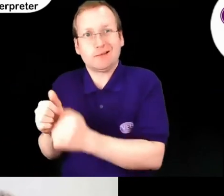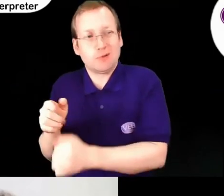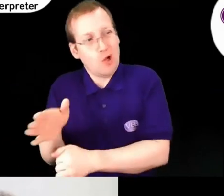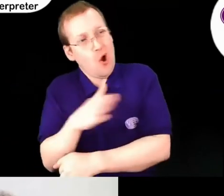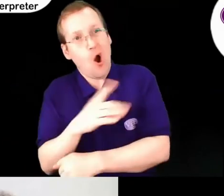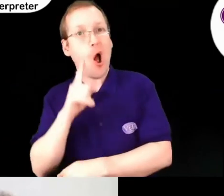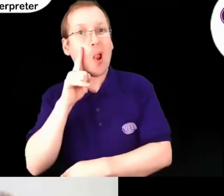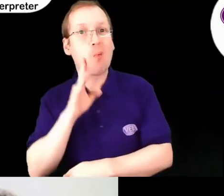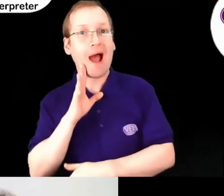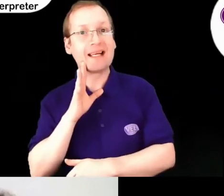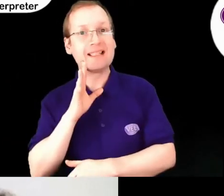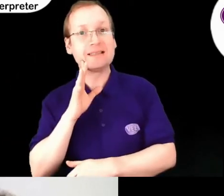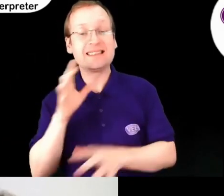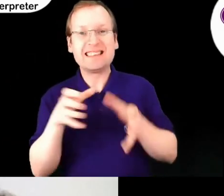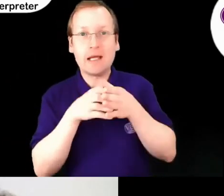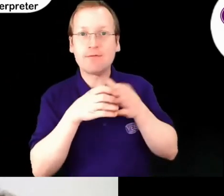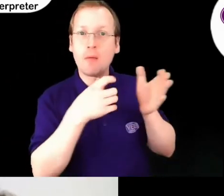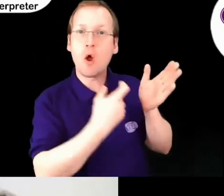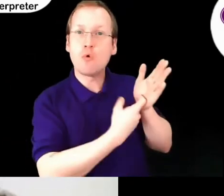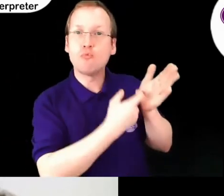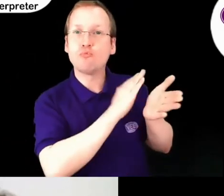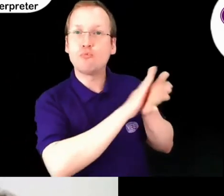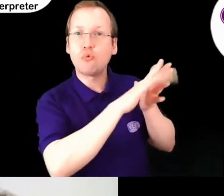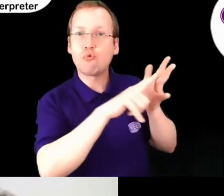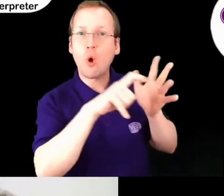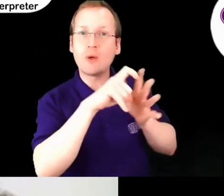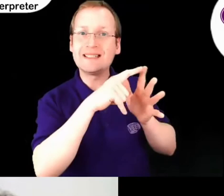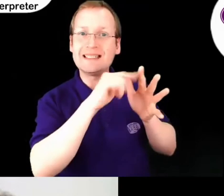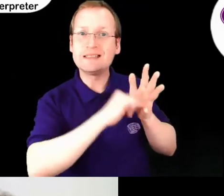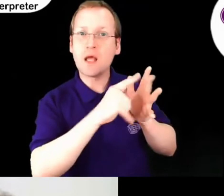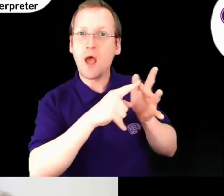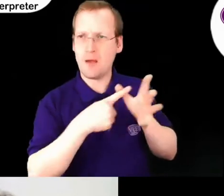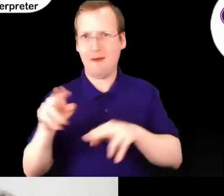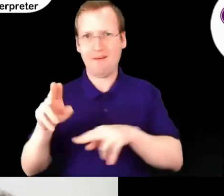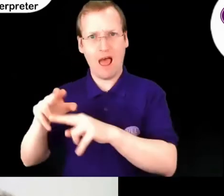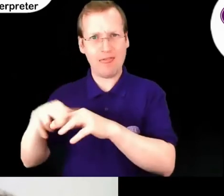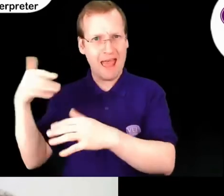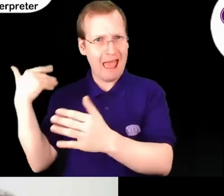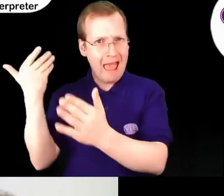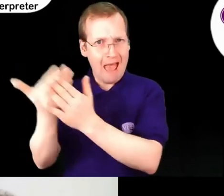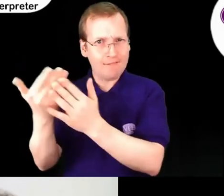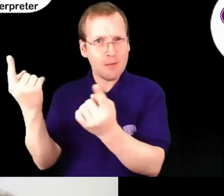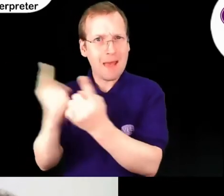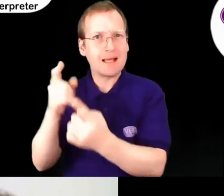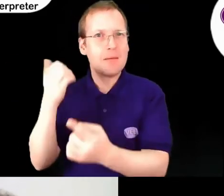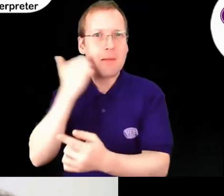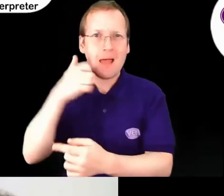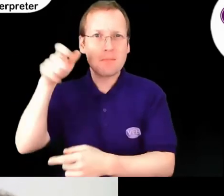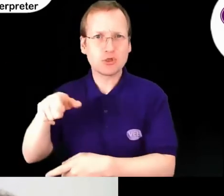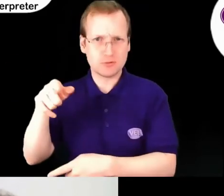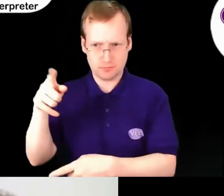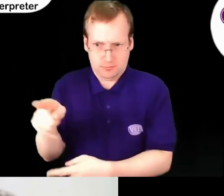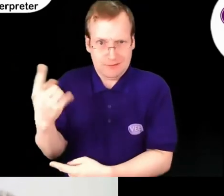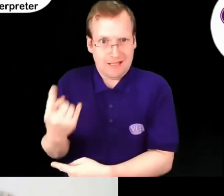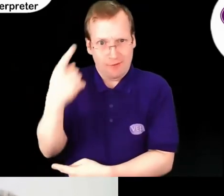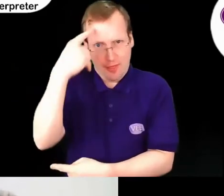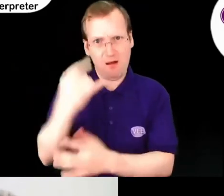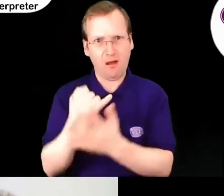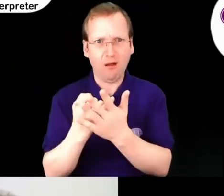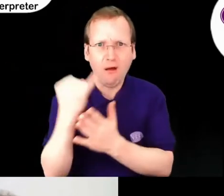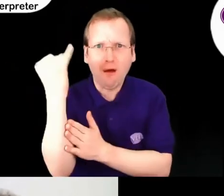from Rhodesia. Now, I don't know if my grandfather had ever met a black man in his life, but he thought there was something despicable about